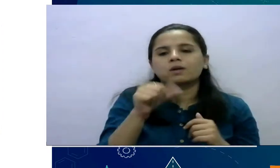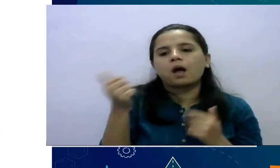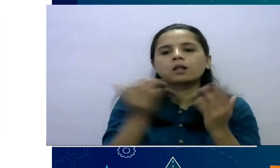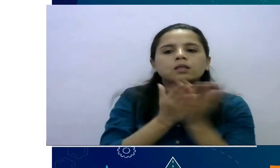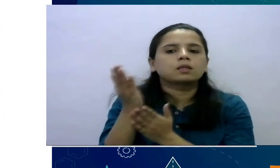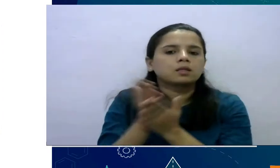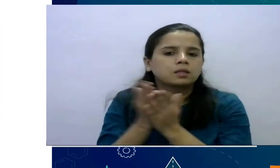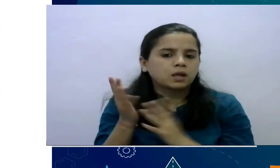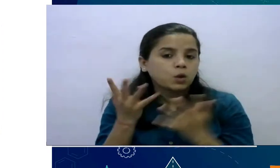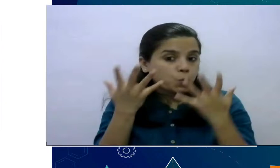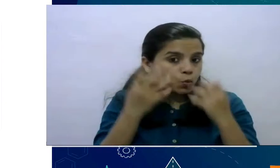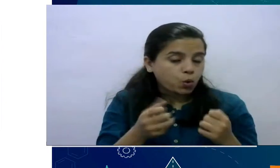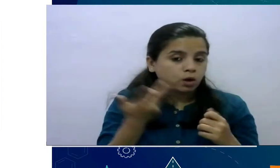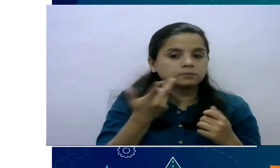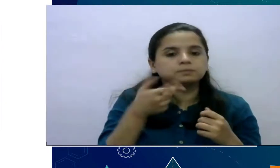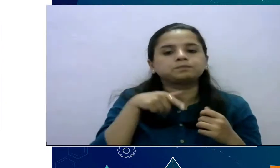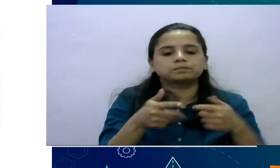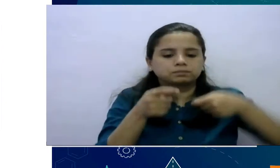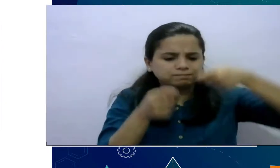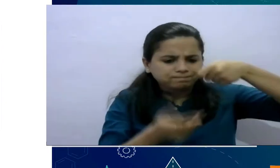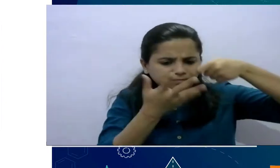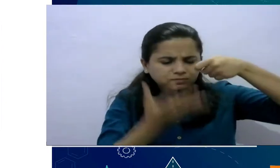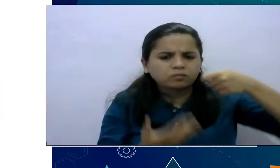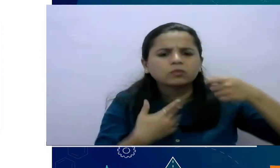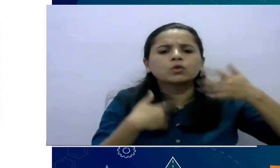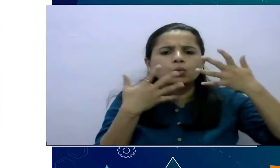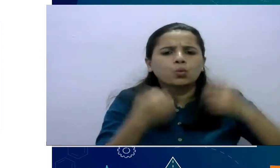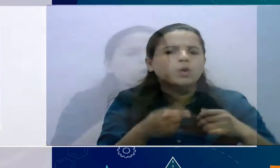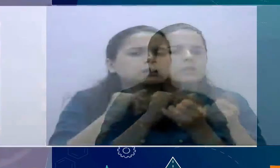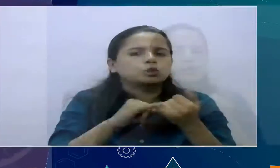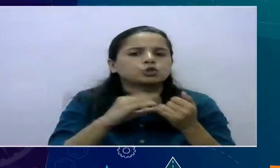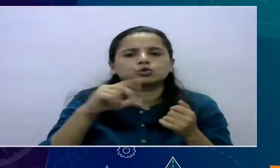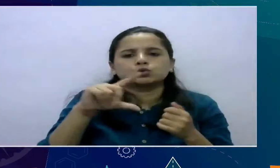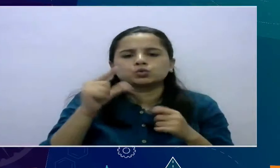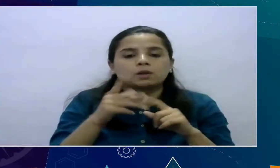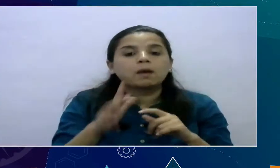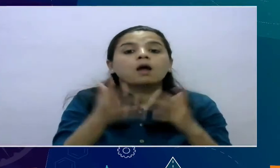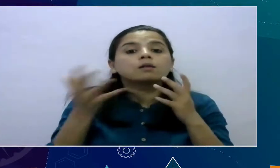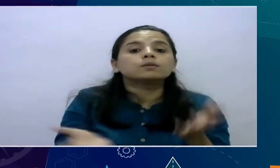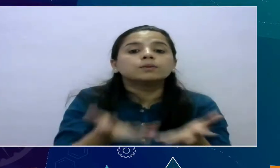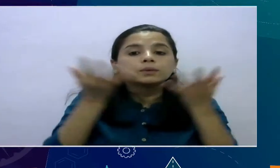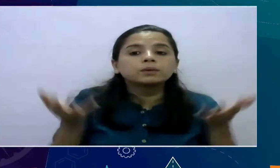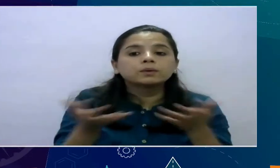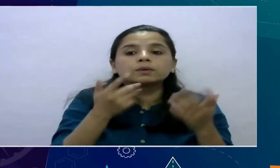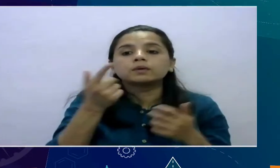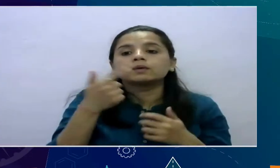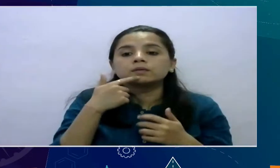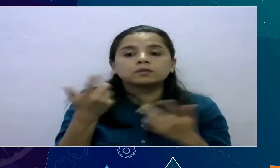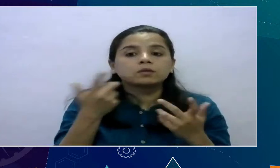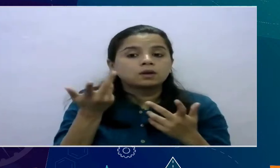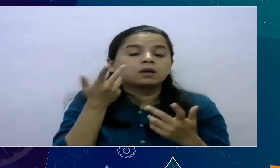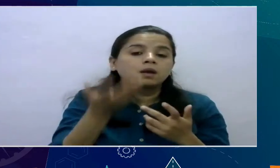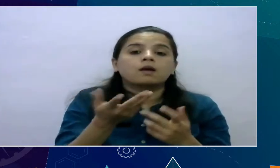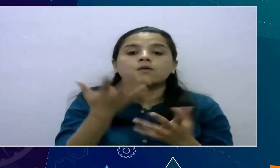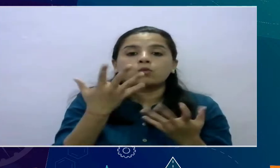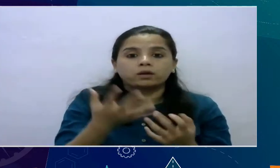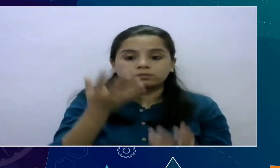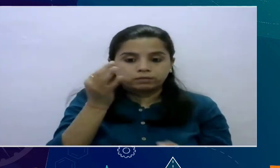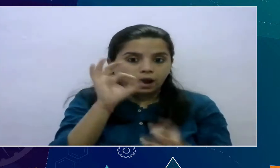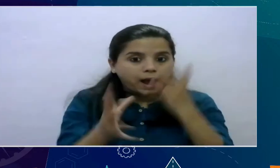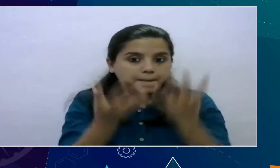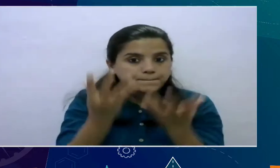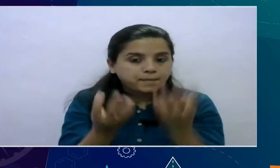filtration is one criteria with which you cannot separate a solution. But evaporation, what about evaporation? When you evaporate